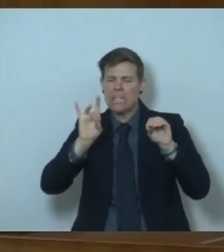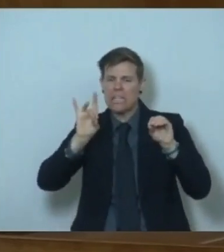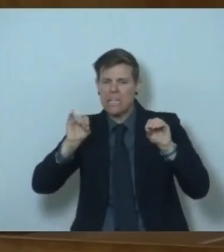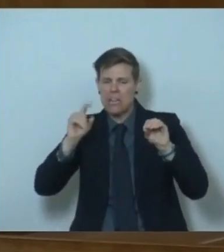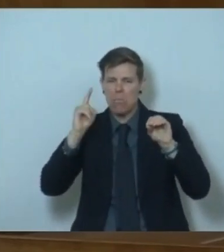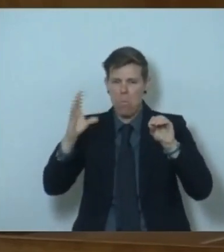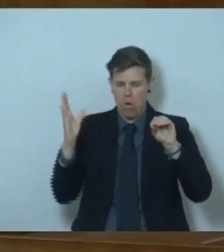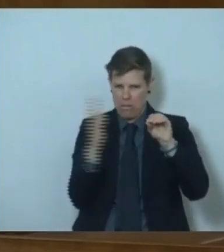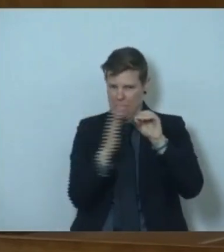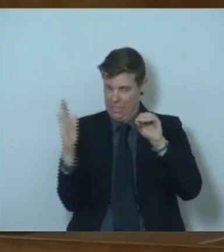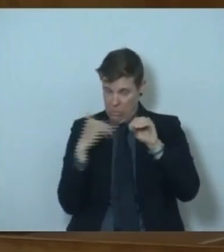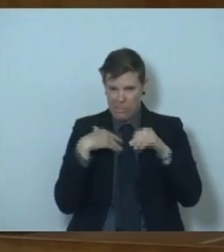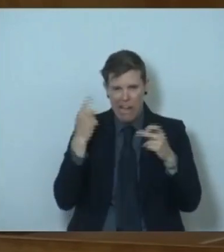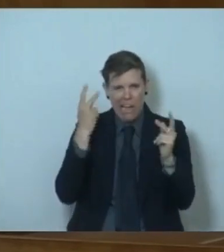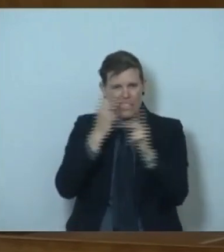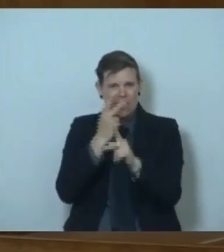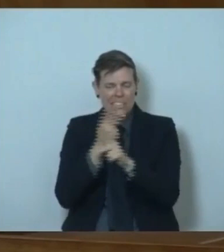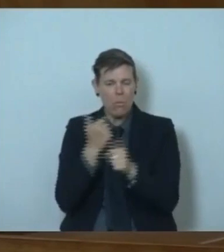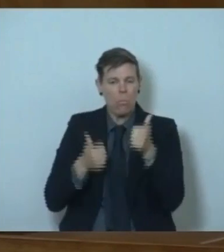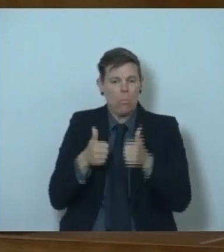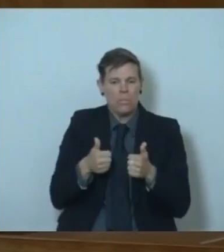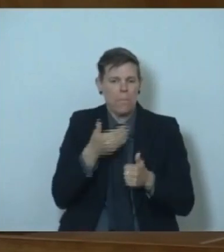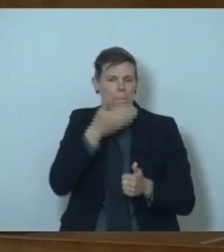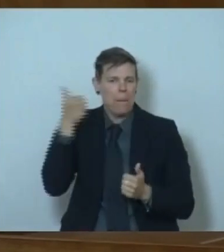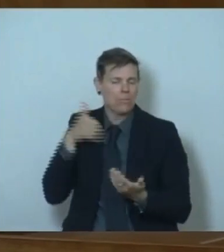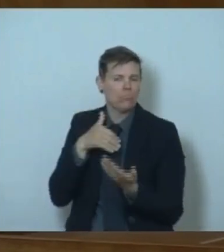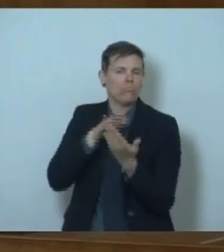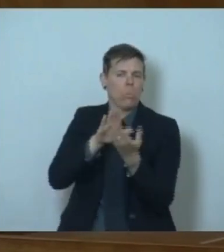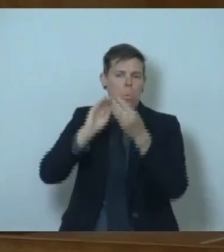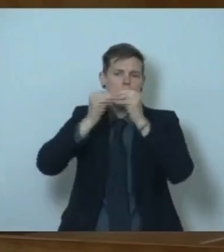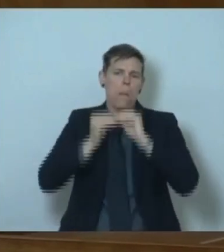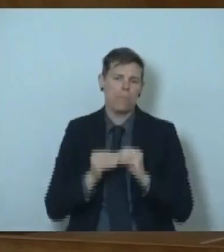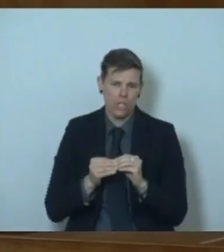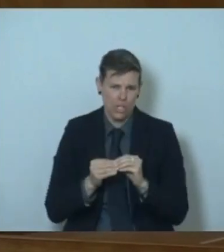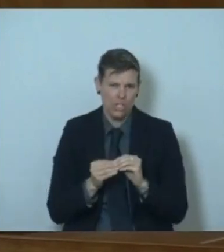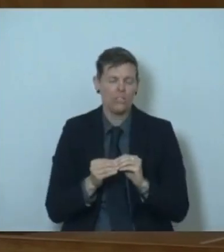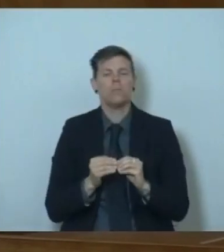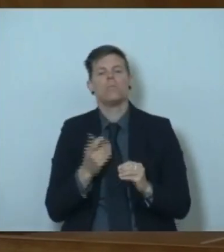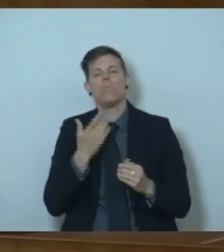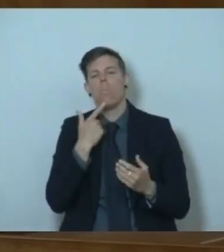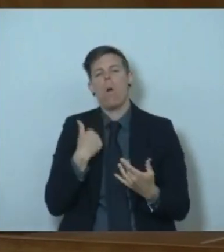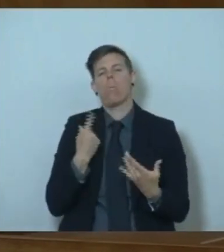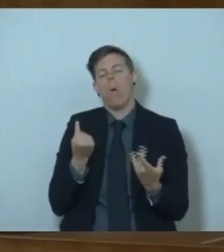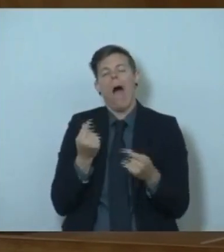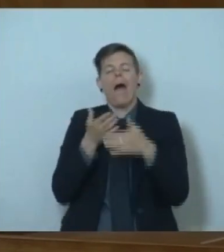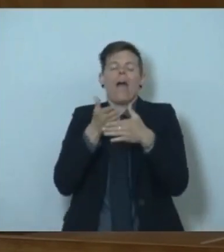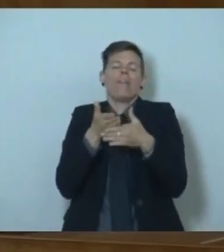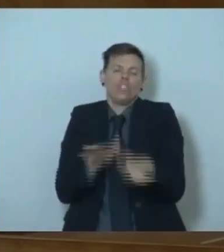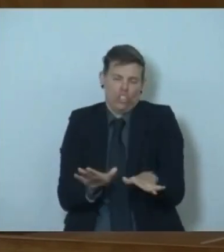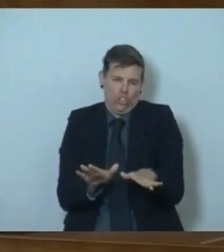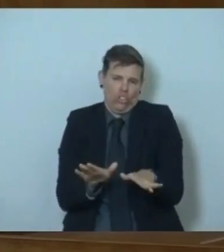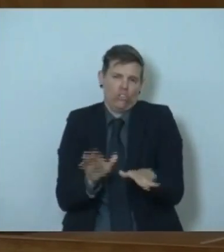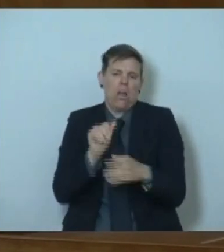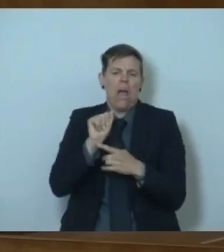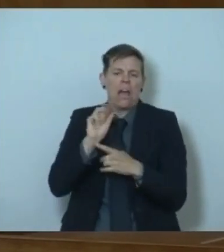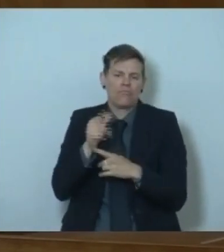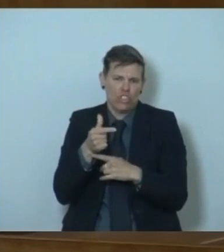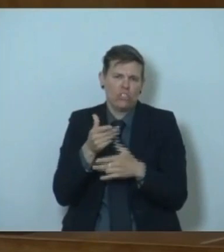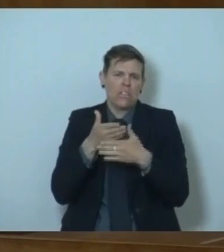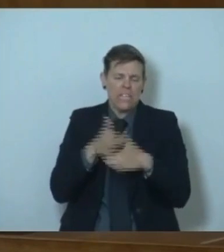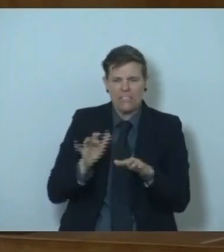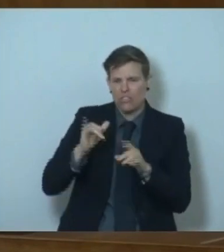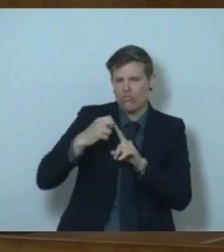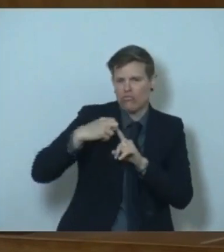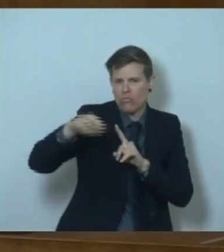artificially exaggerated the amount of time people were spending at home. And and then also we looked at the map